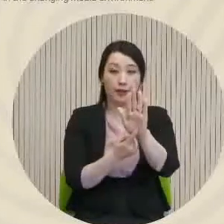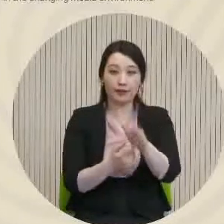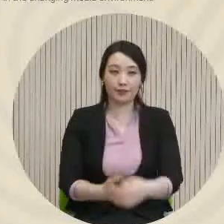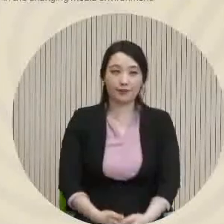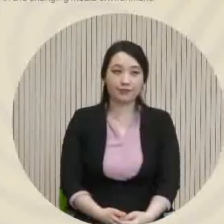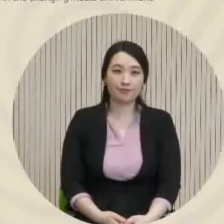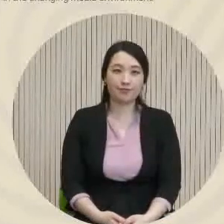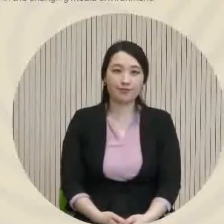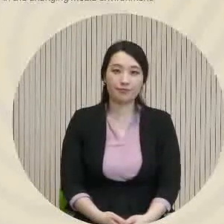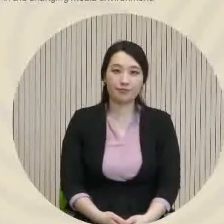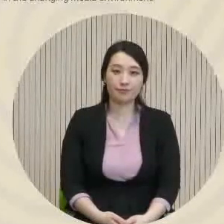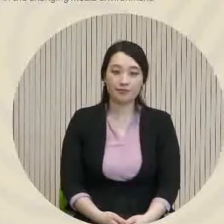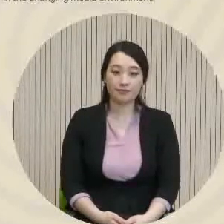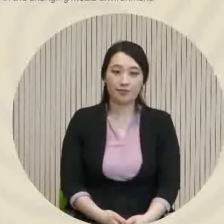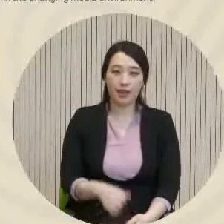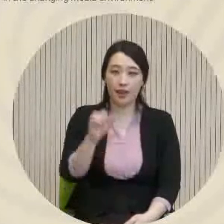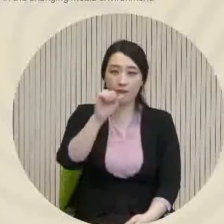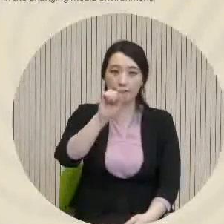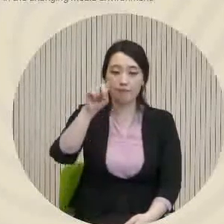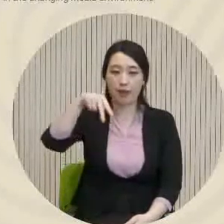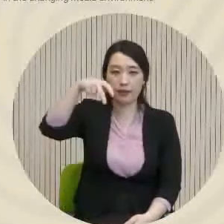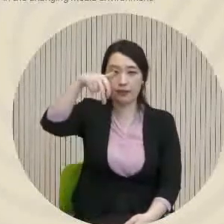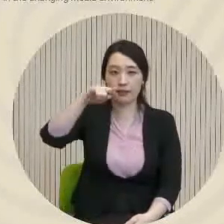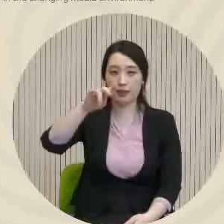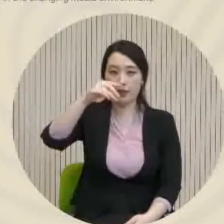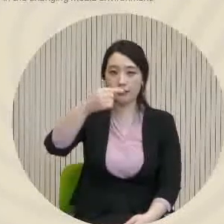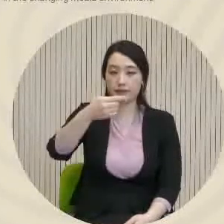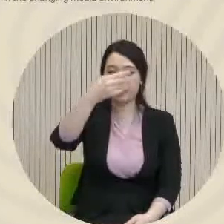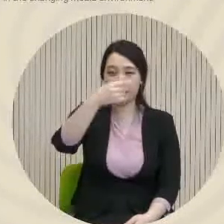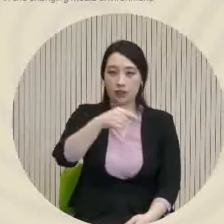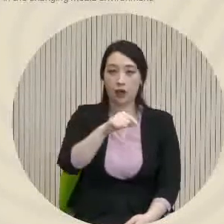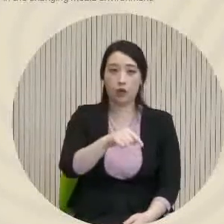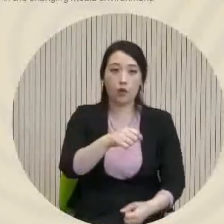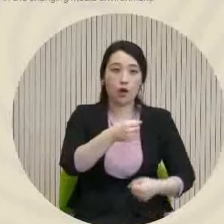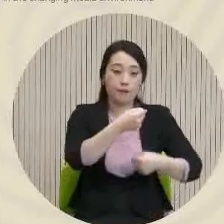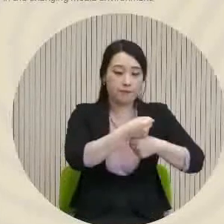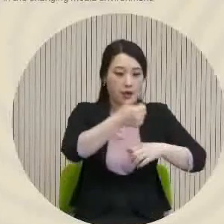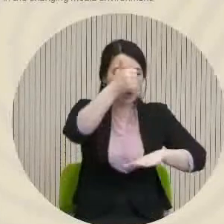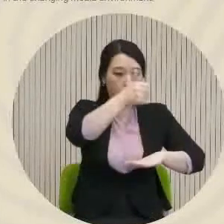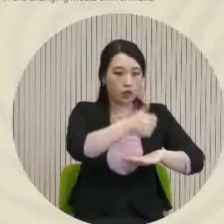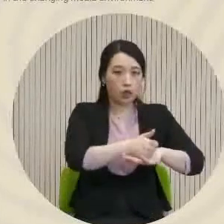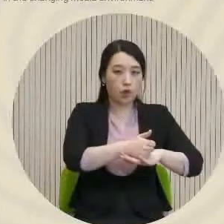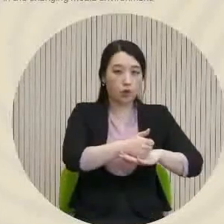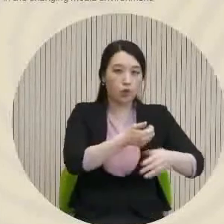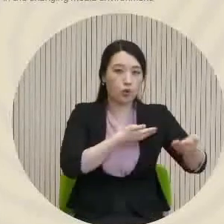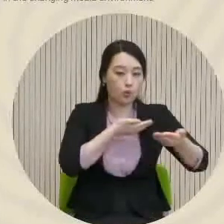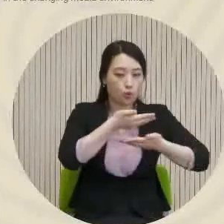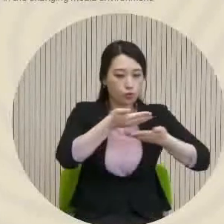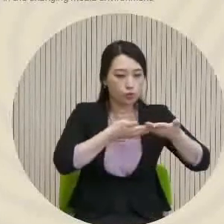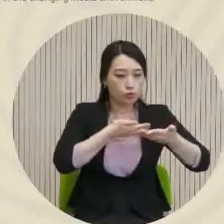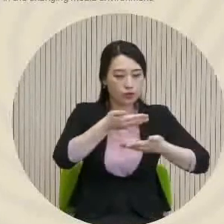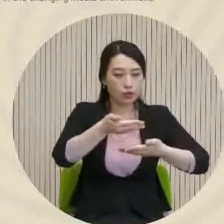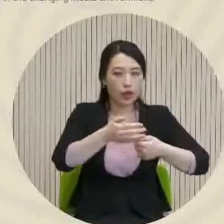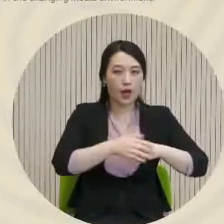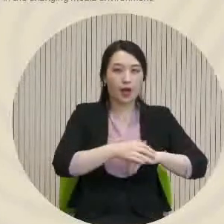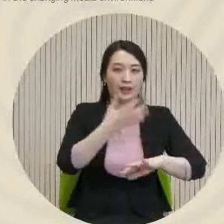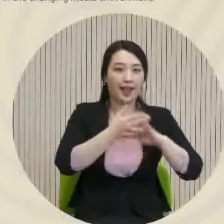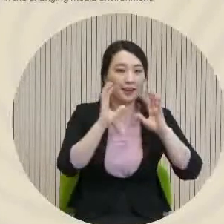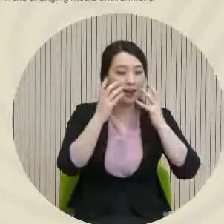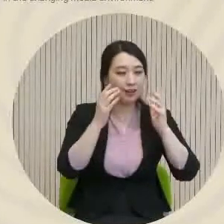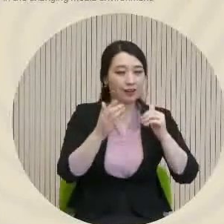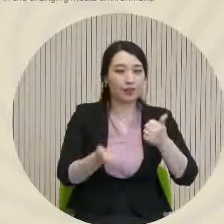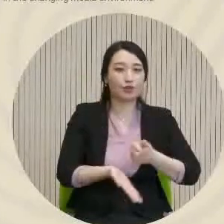children created. They pictured this after reading some books. The outcome of reading